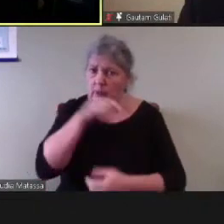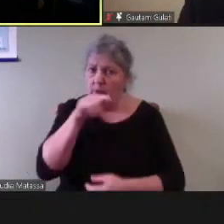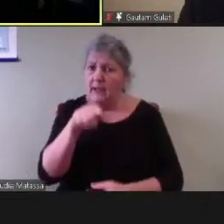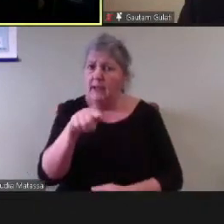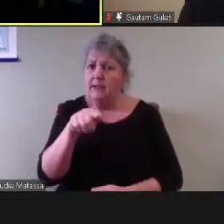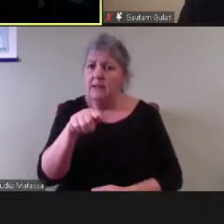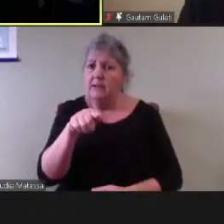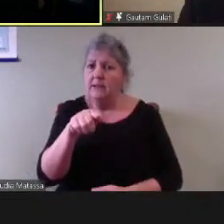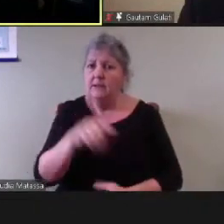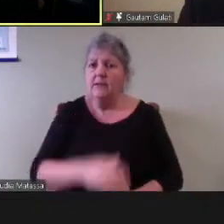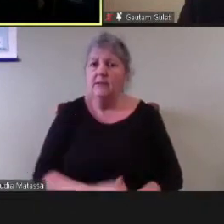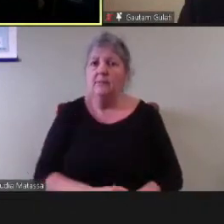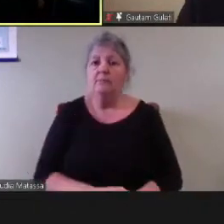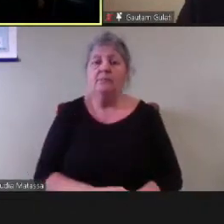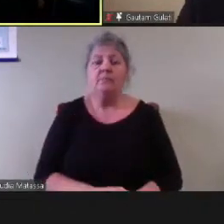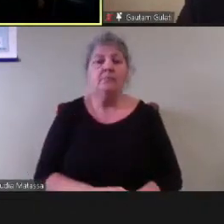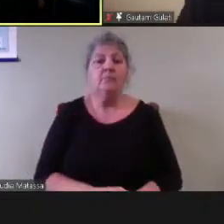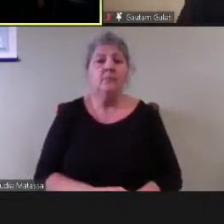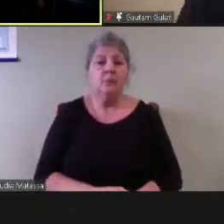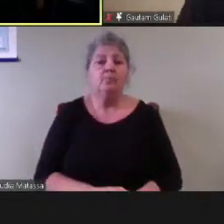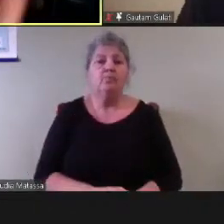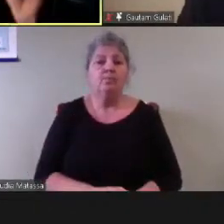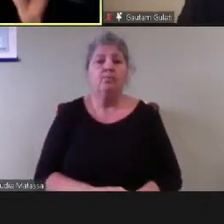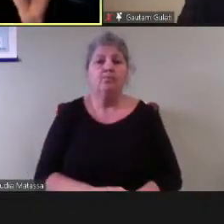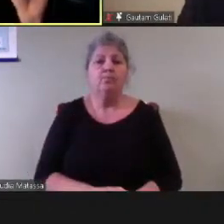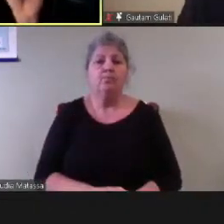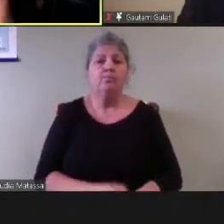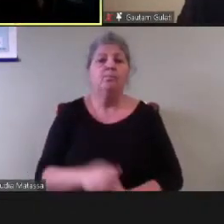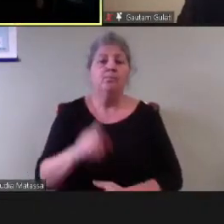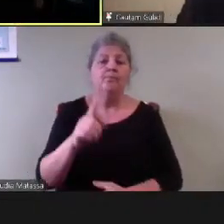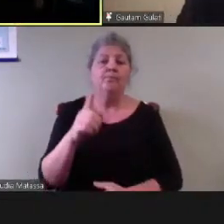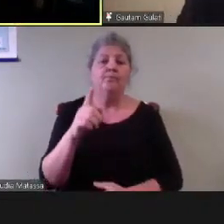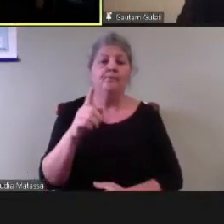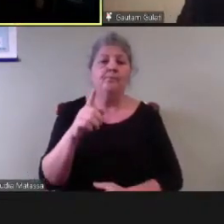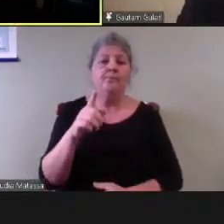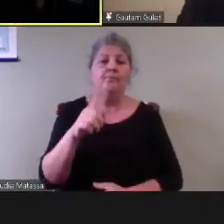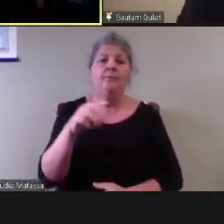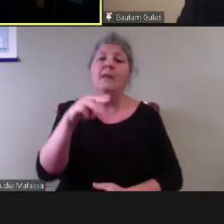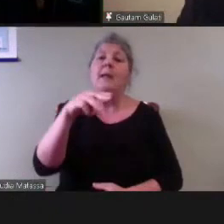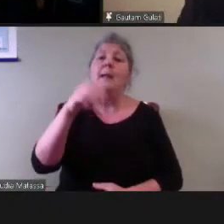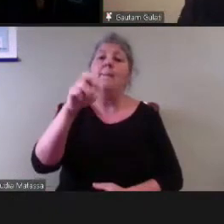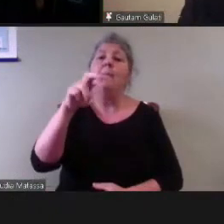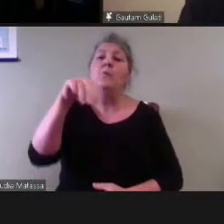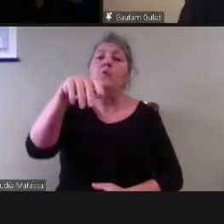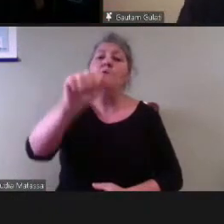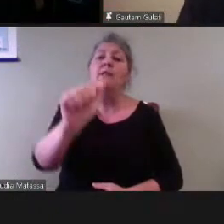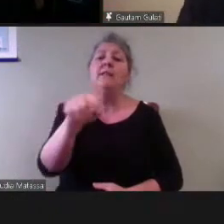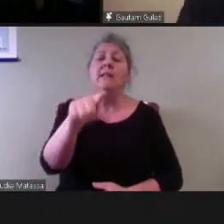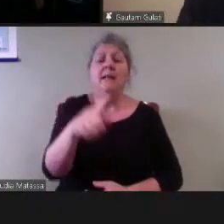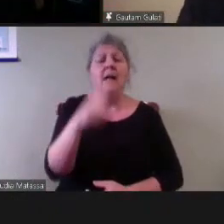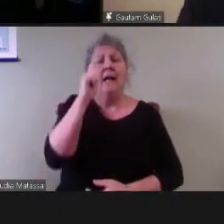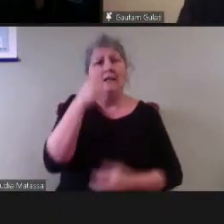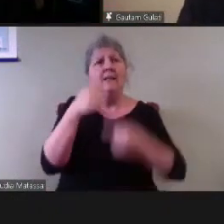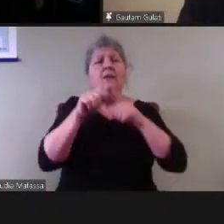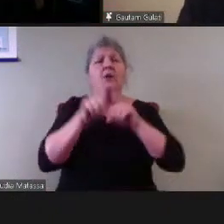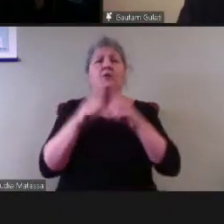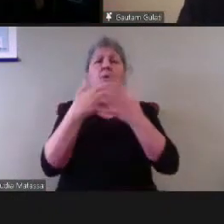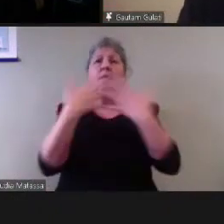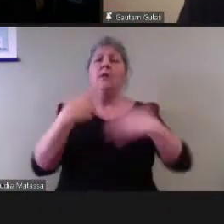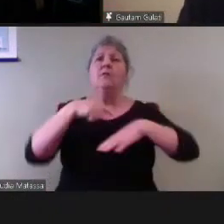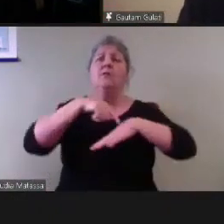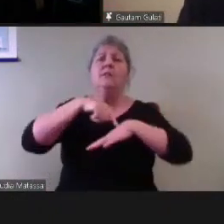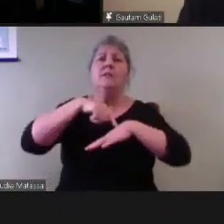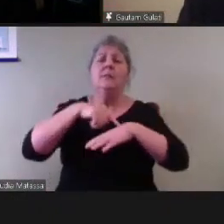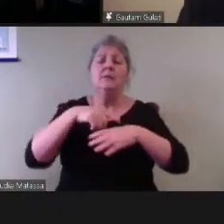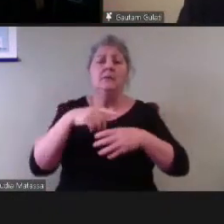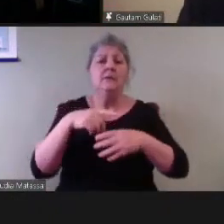Okay, Donna. If you raise your hand, Maria? Yeah, I think also like a lot of the time when, and again,